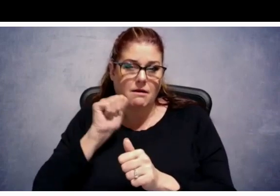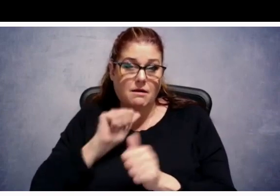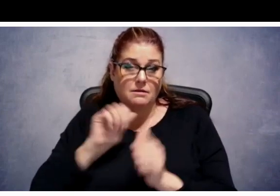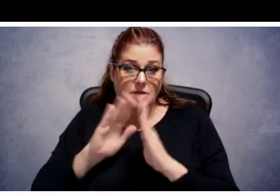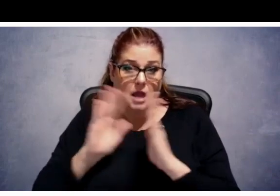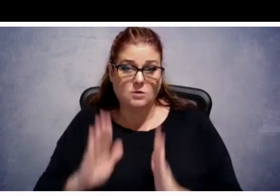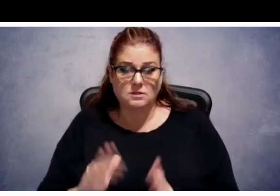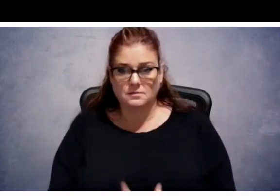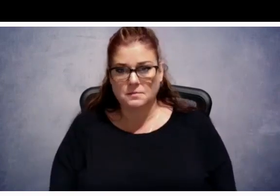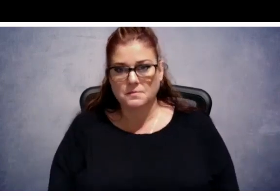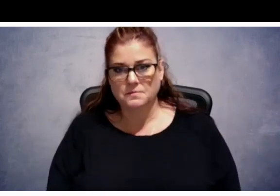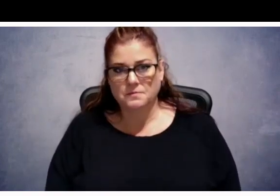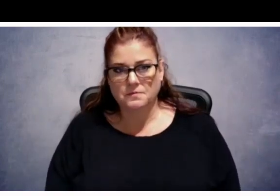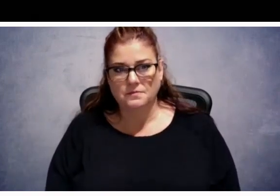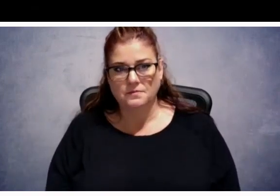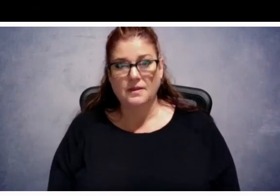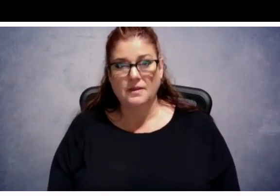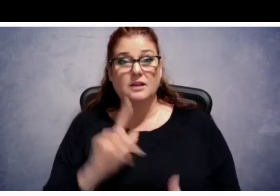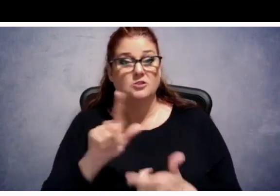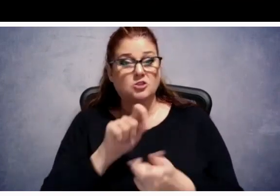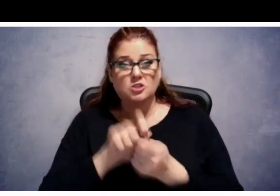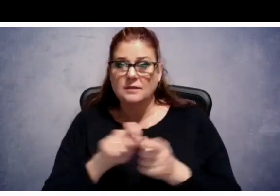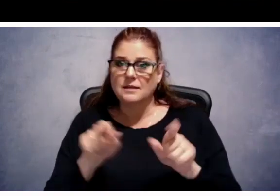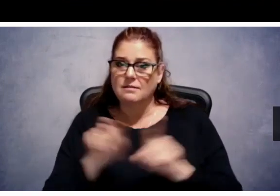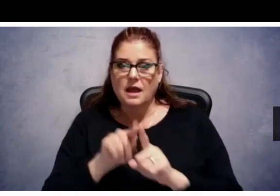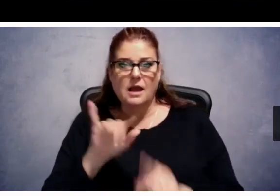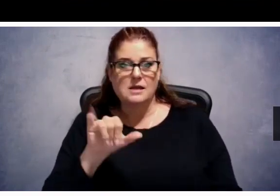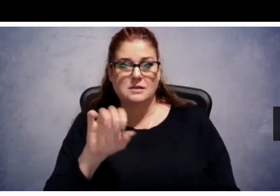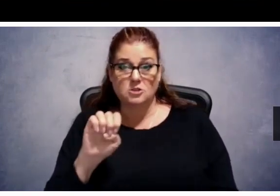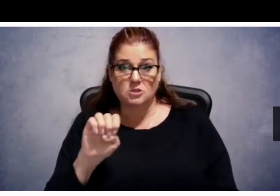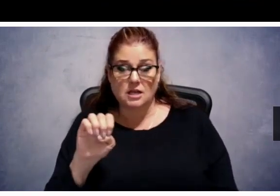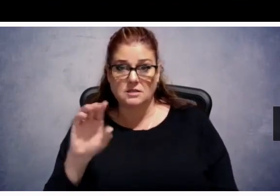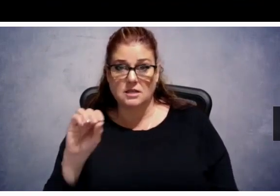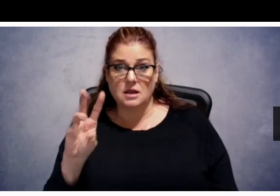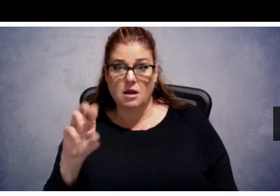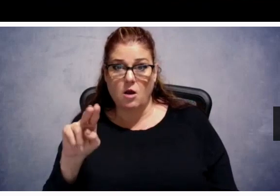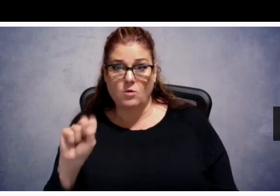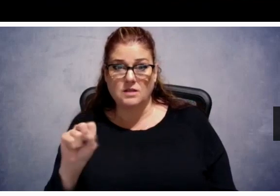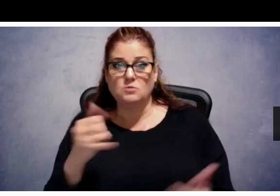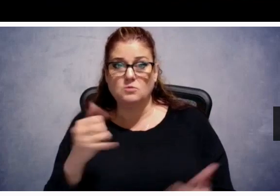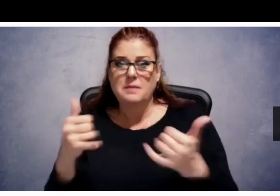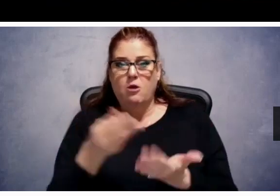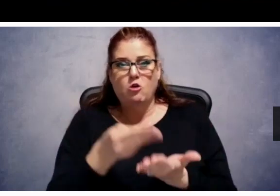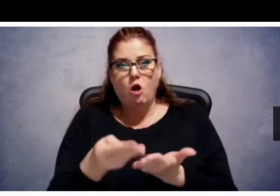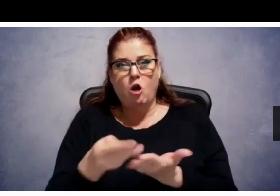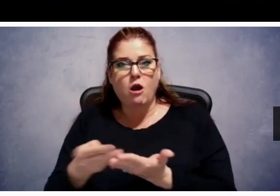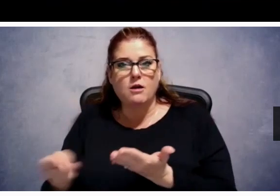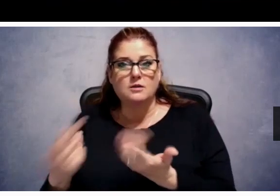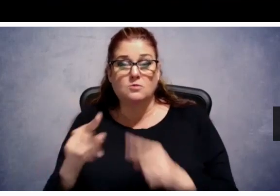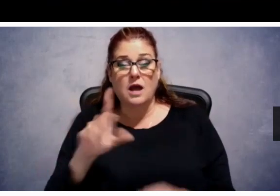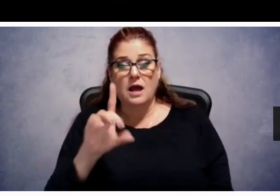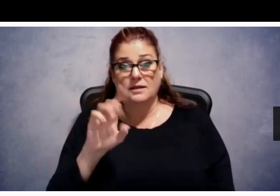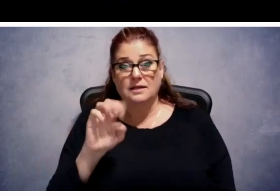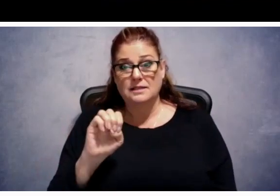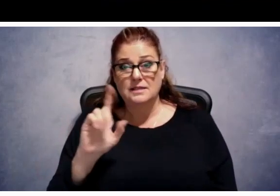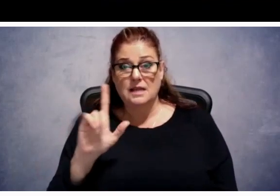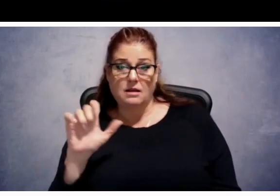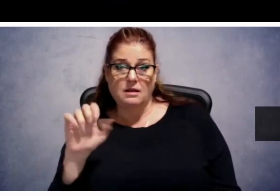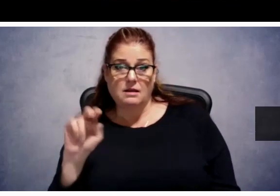Okay. This is from Just Like Jesse Owens. We played cards while Delia cooked